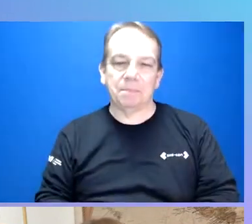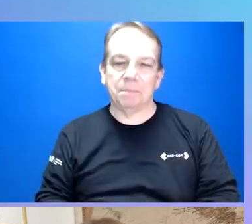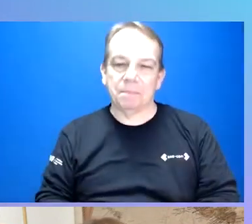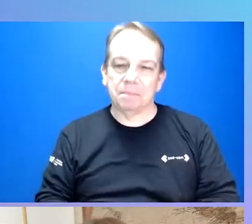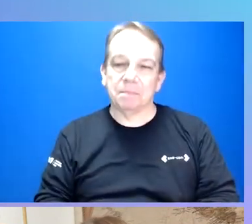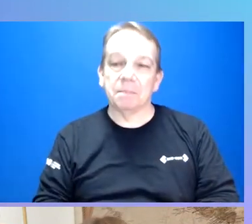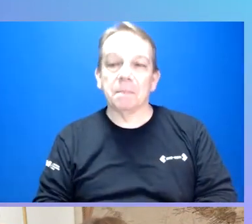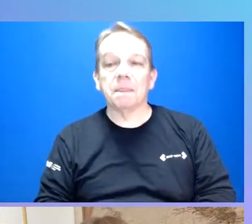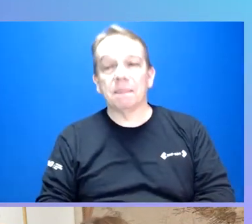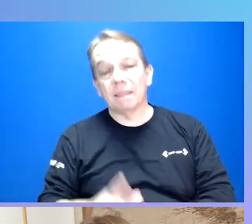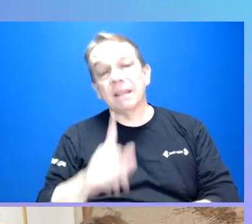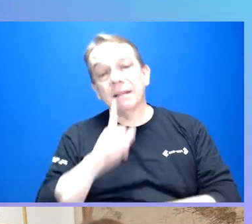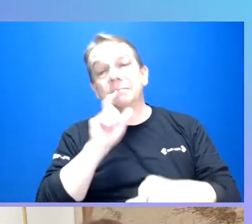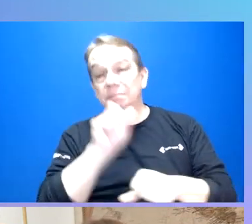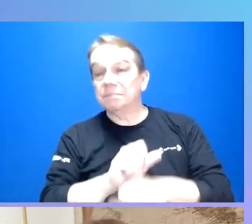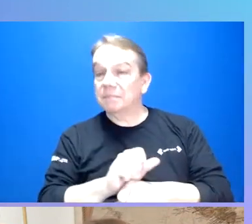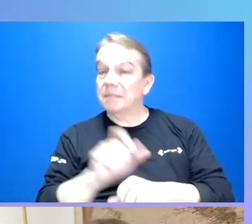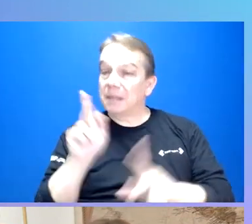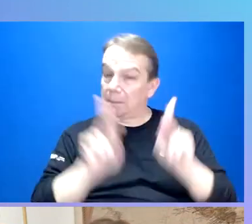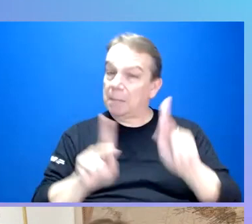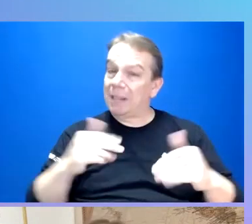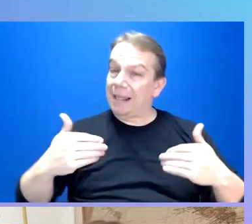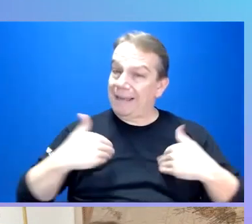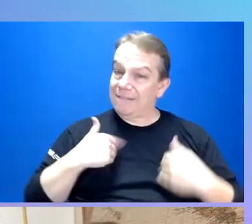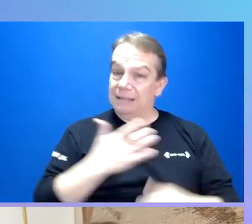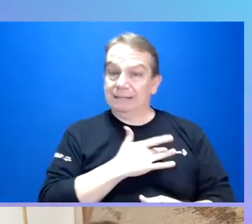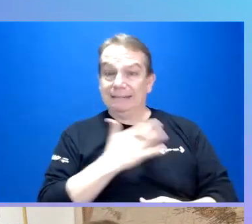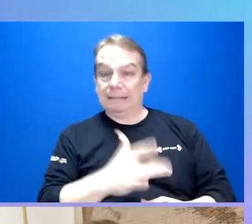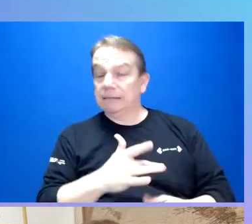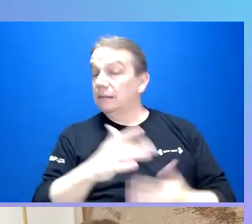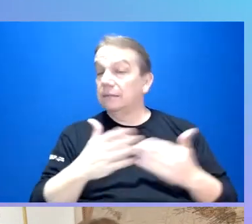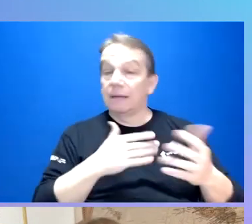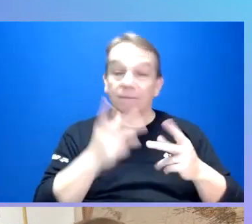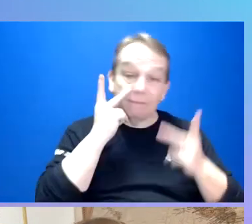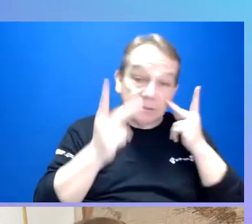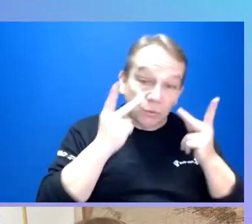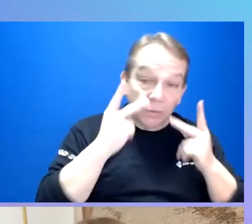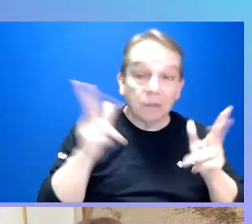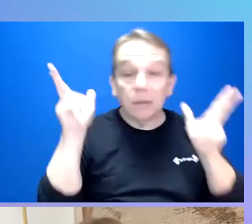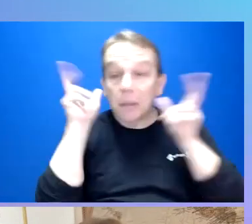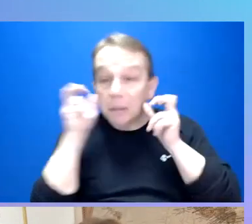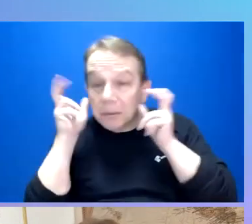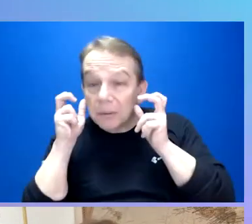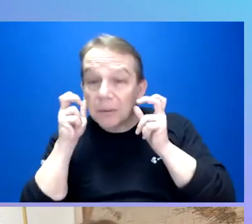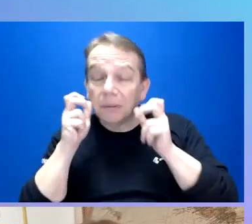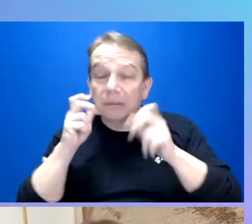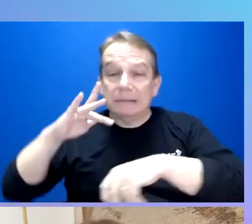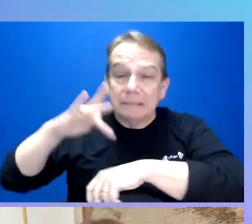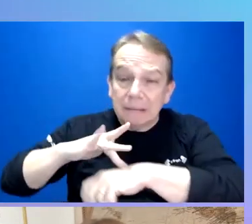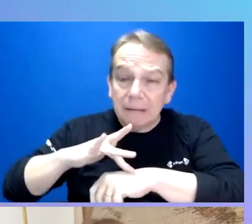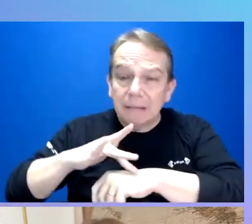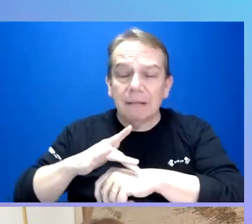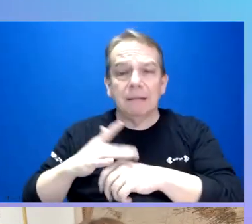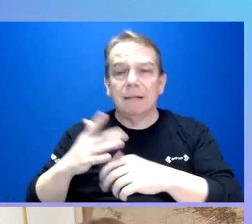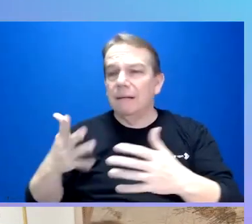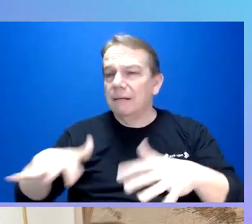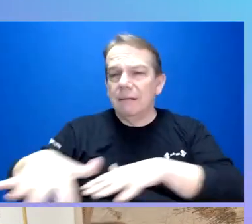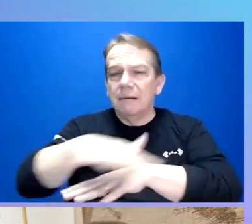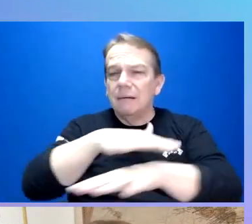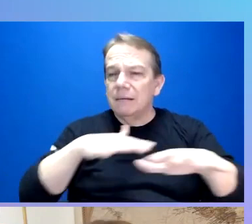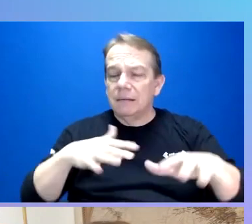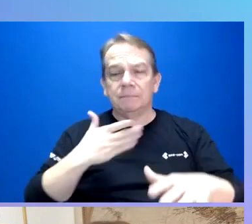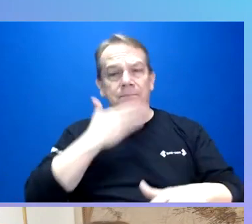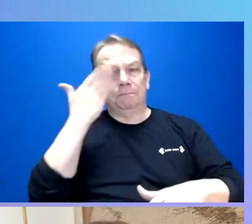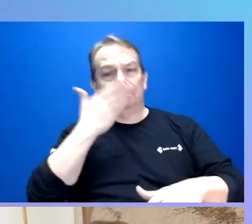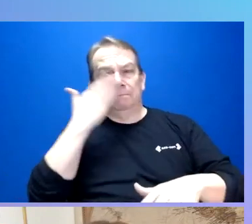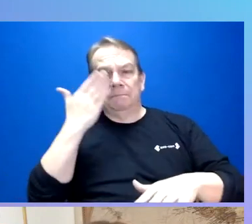Because the fact is our users have senses, right? Whether it's visual or auditory, tactile,